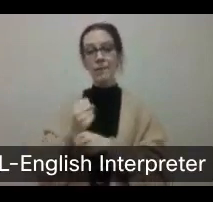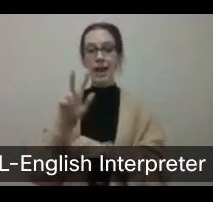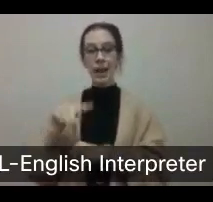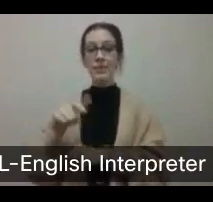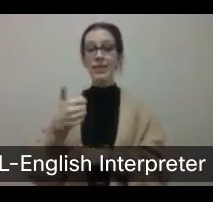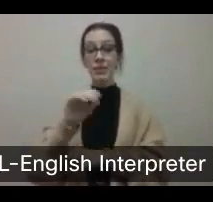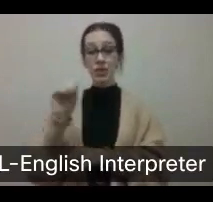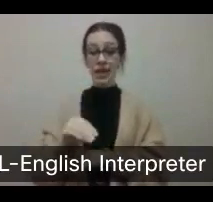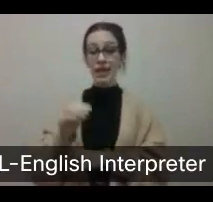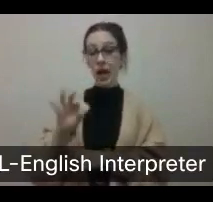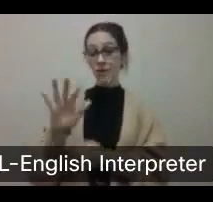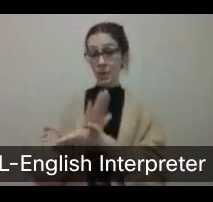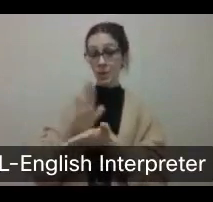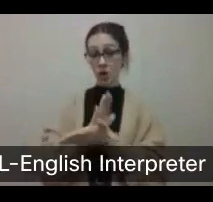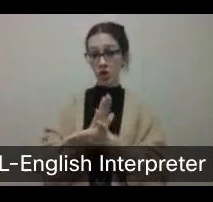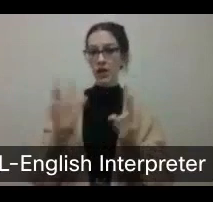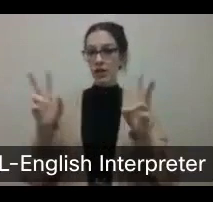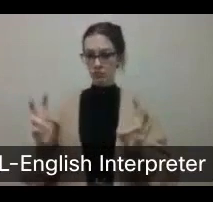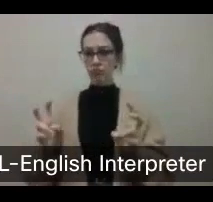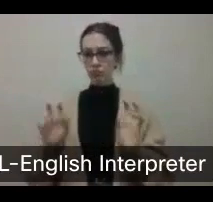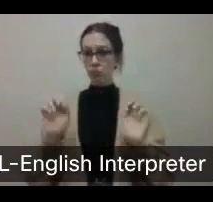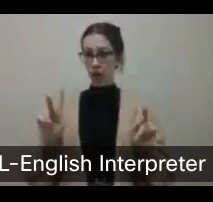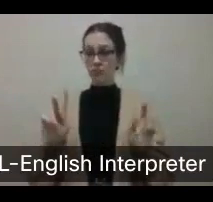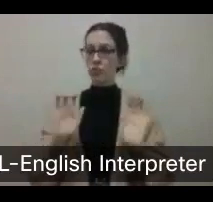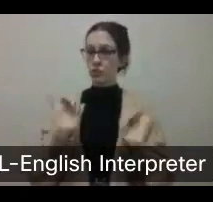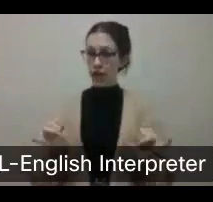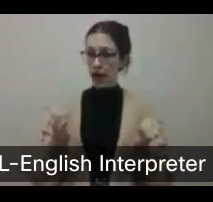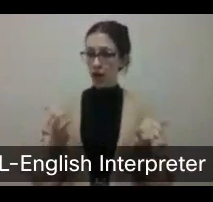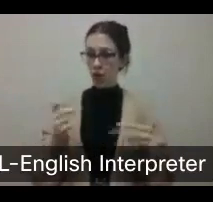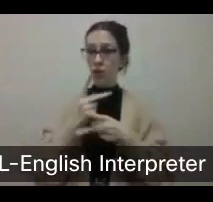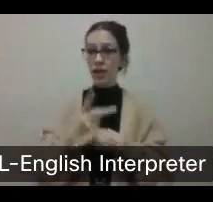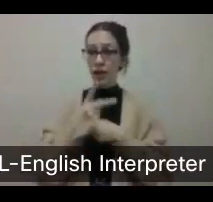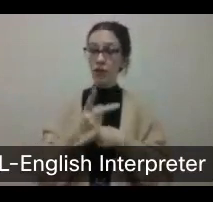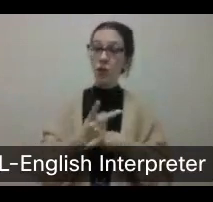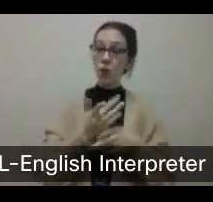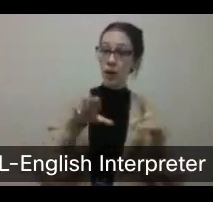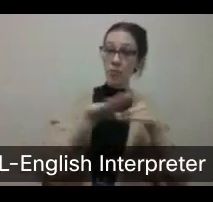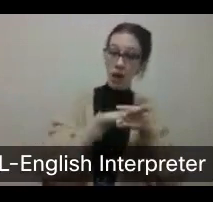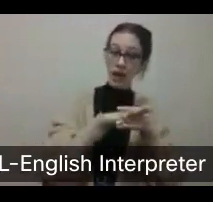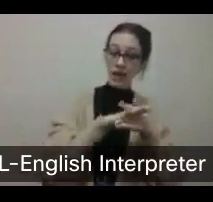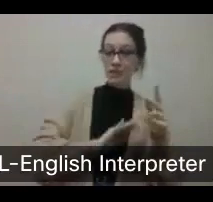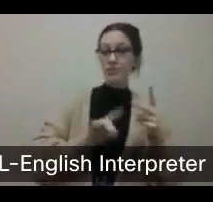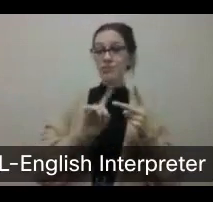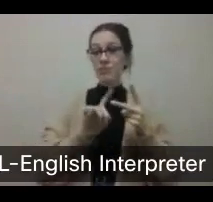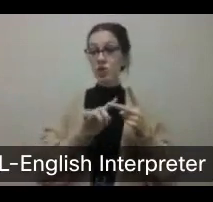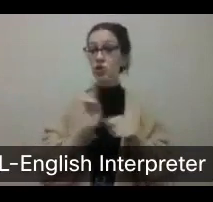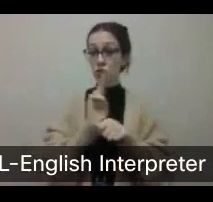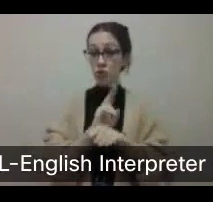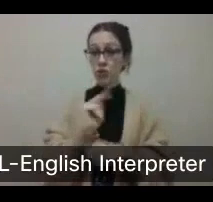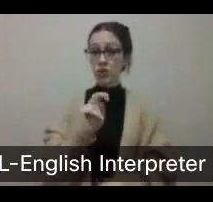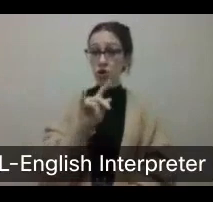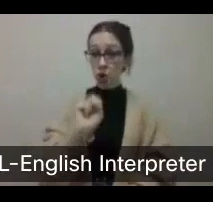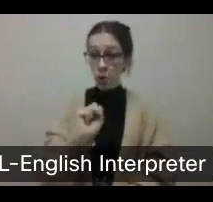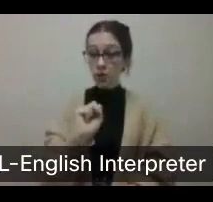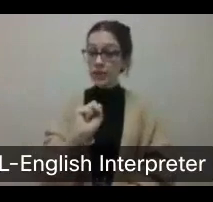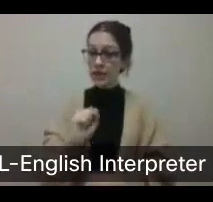Now, we've done careful thinking, we've taken the notes, we gave ourselves a break, we only relied on our notes for the paraphrase. There's a chance